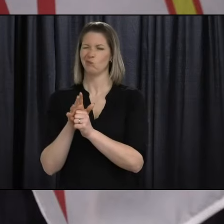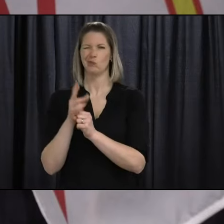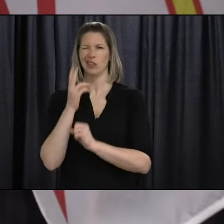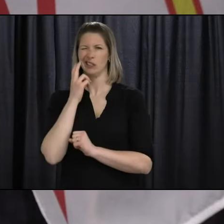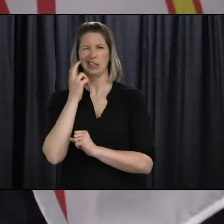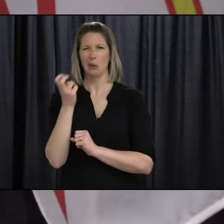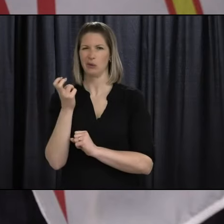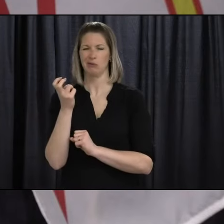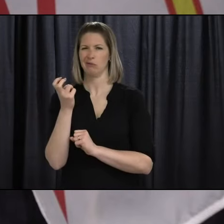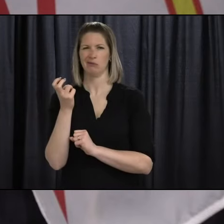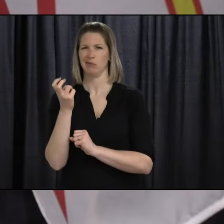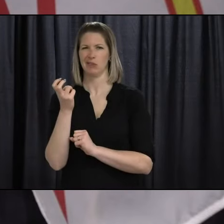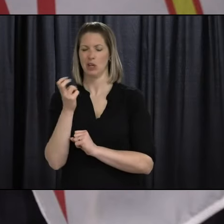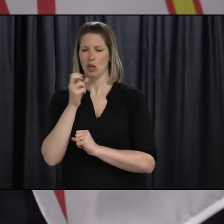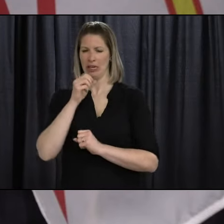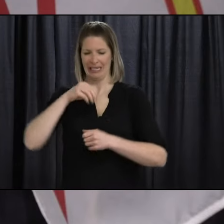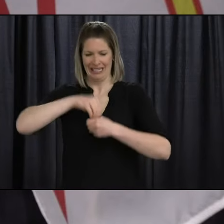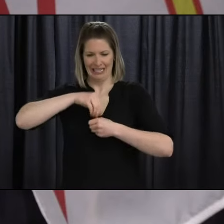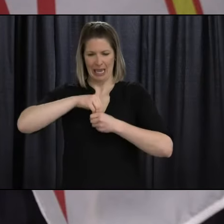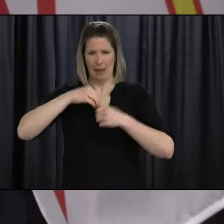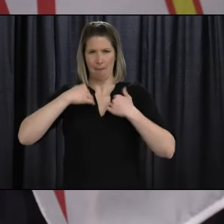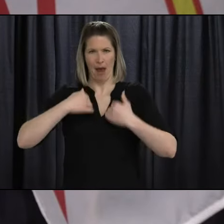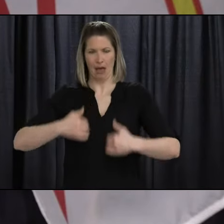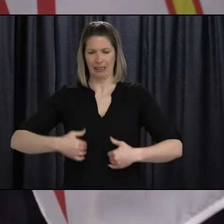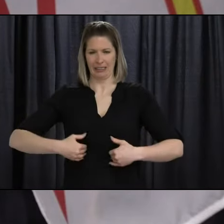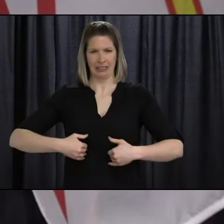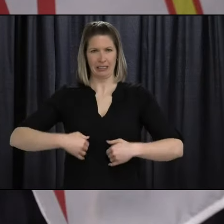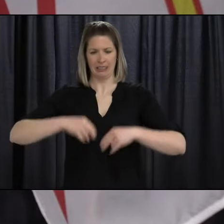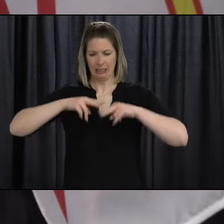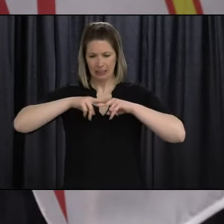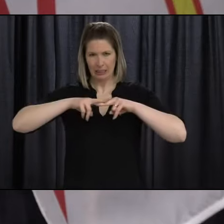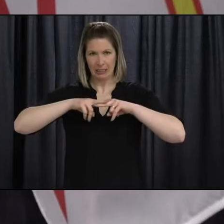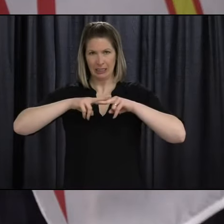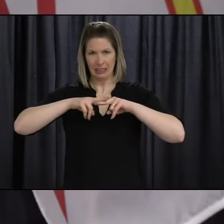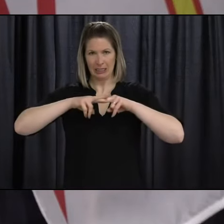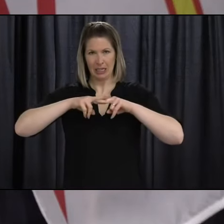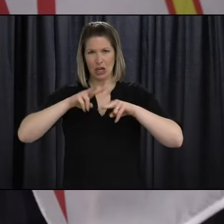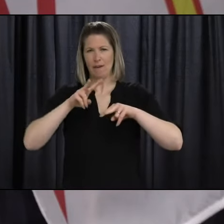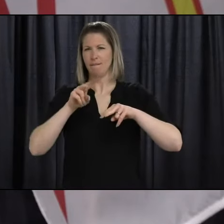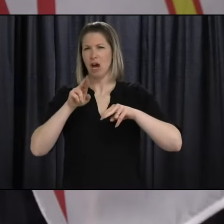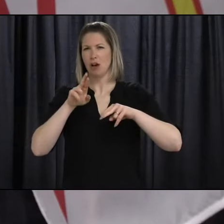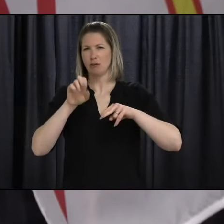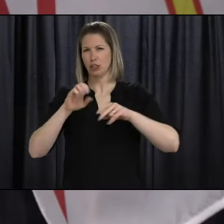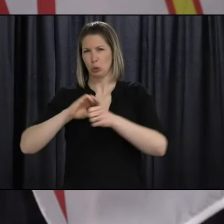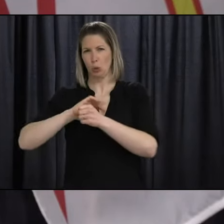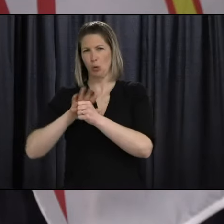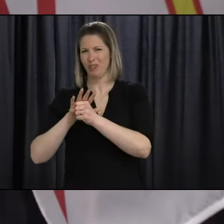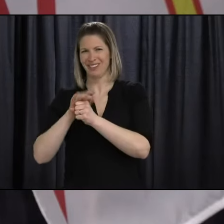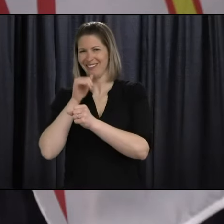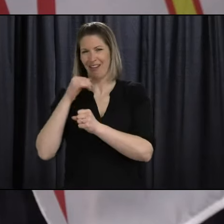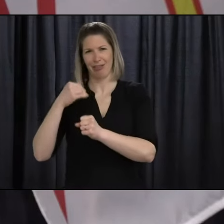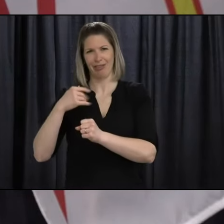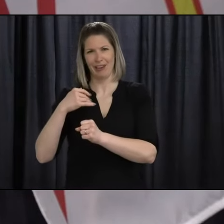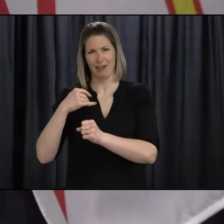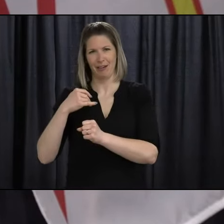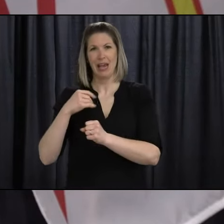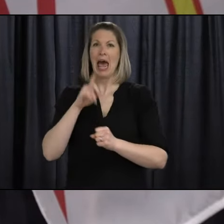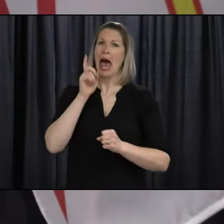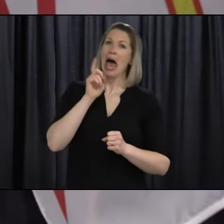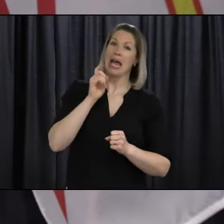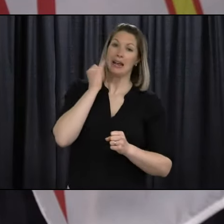be still having any virus particles. Like this test has to actually detect the virus in your body when you're